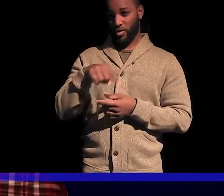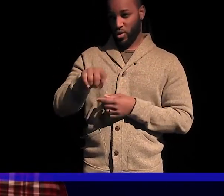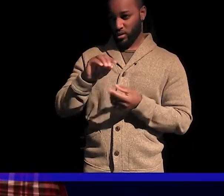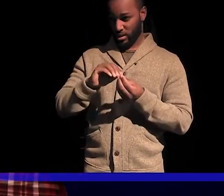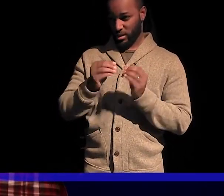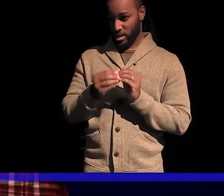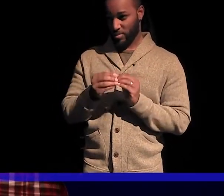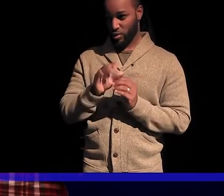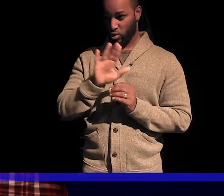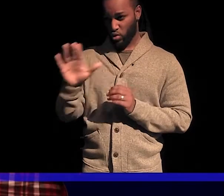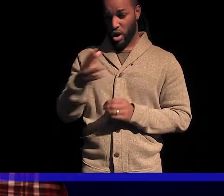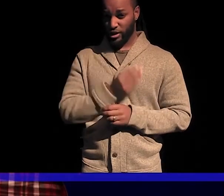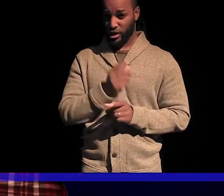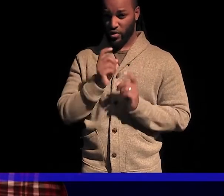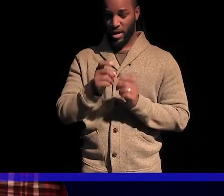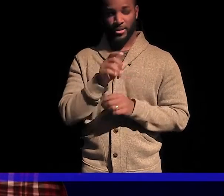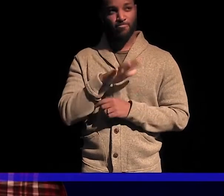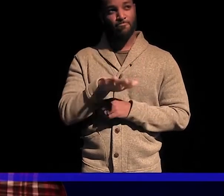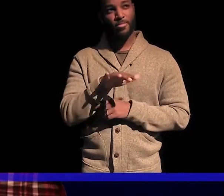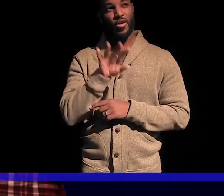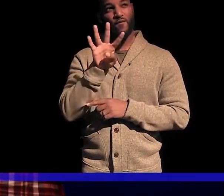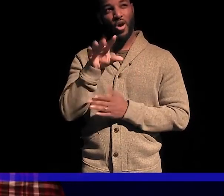know, you all's generosity,